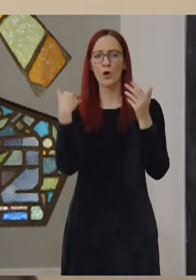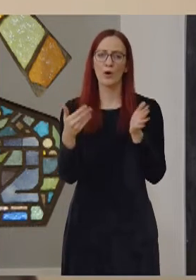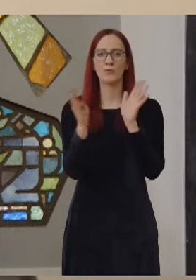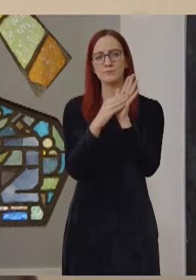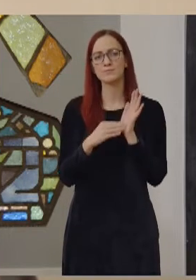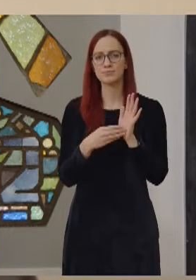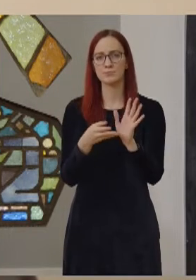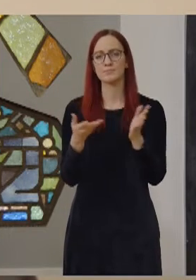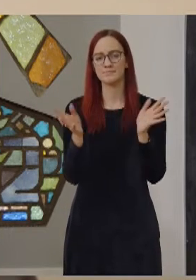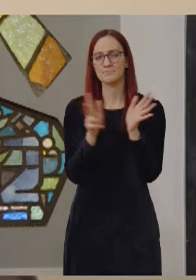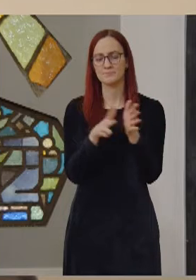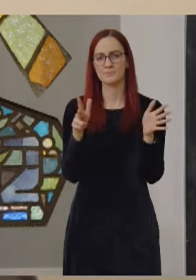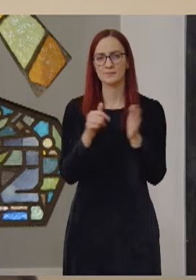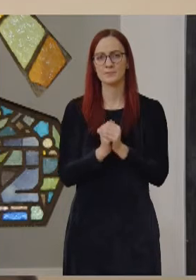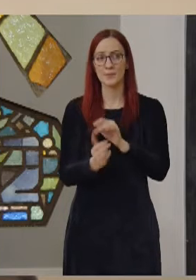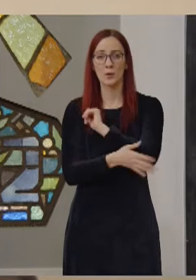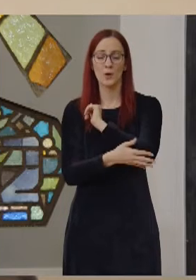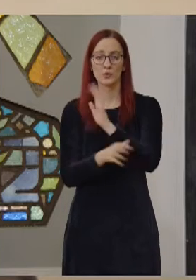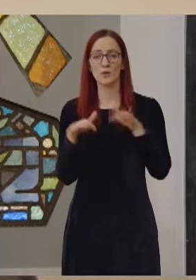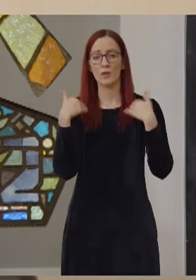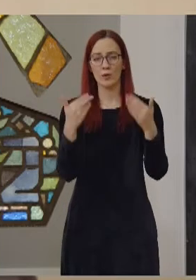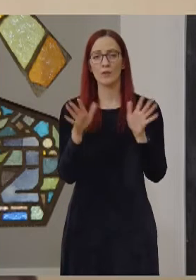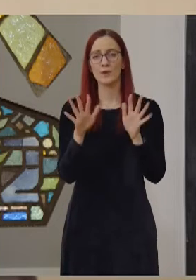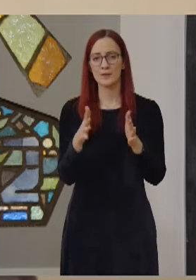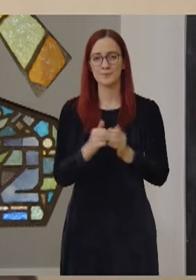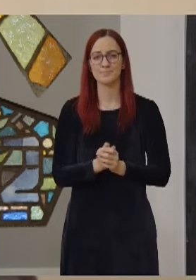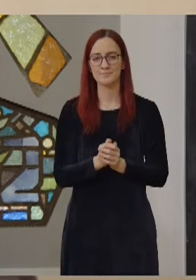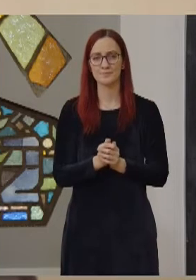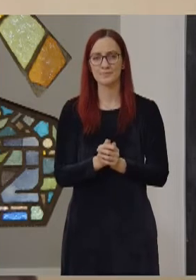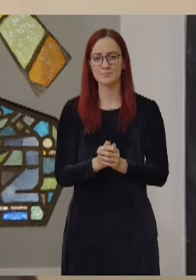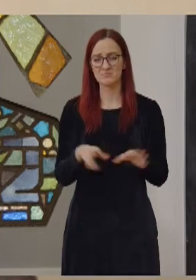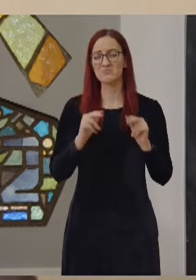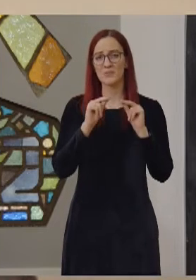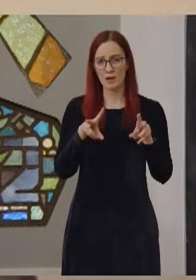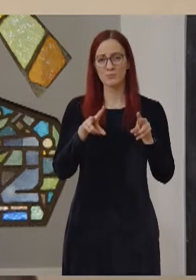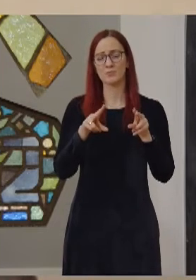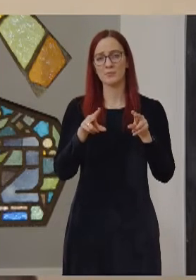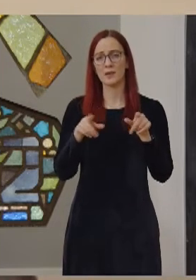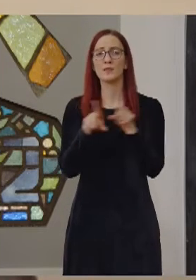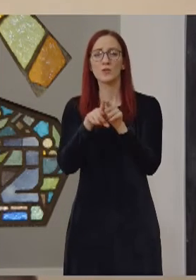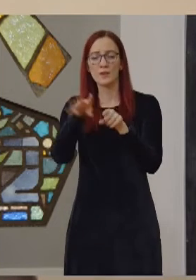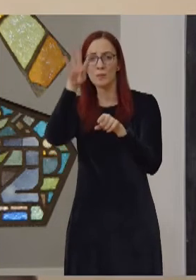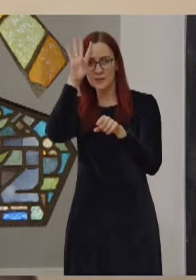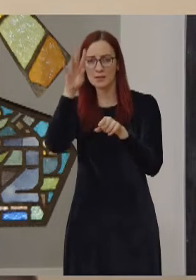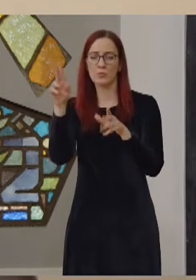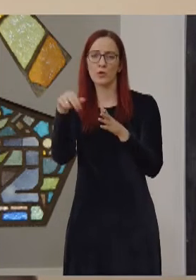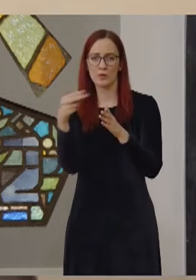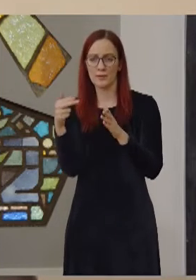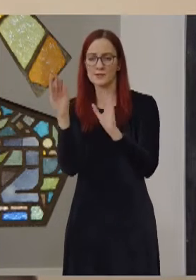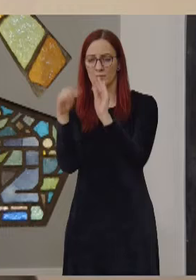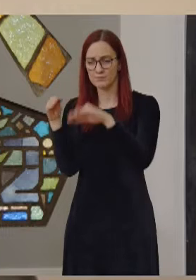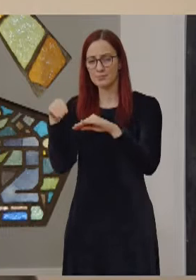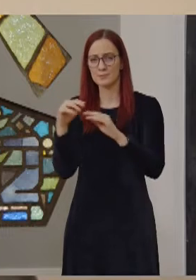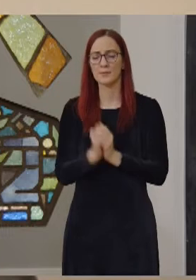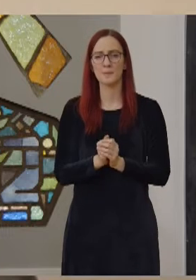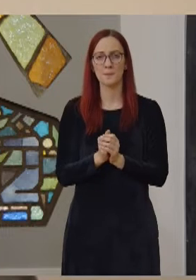general recommendations were adopted, and the recent recommendations were